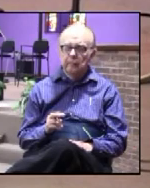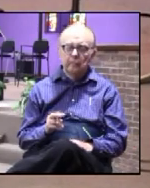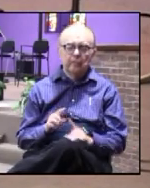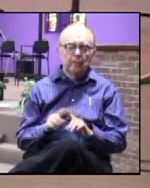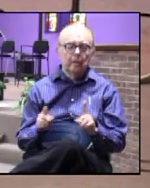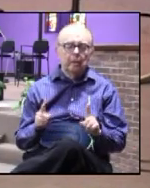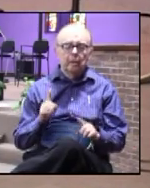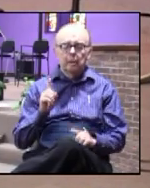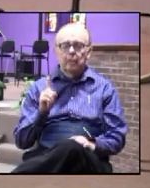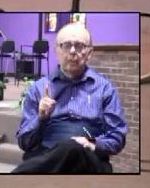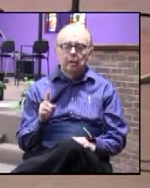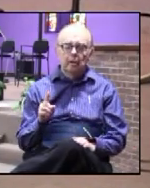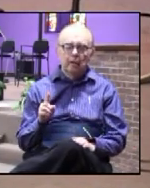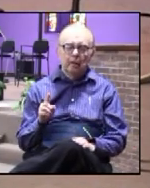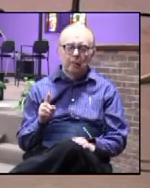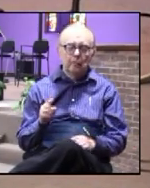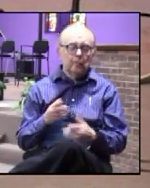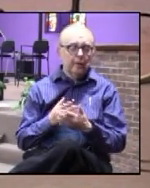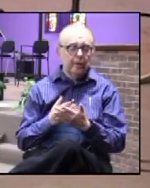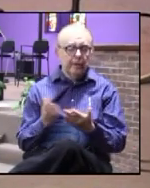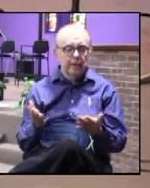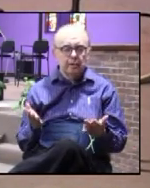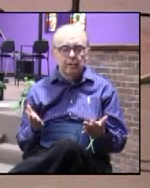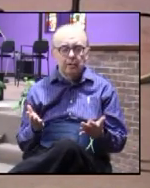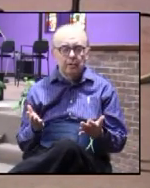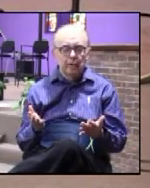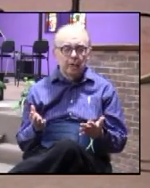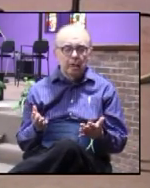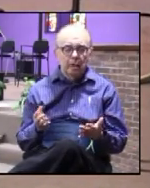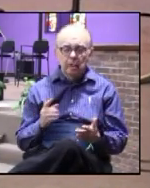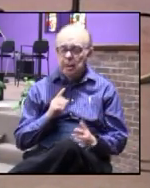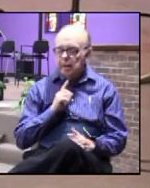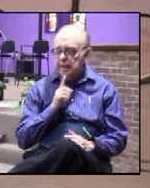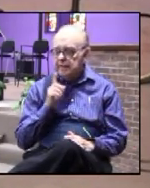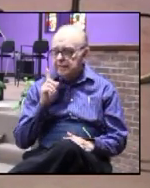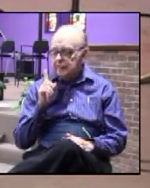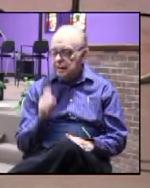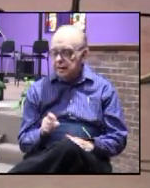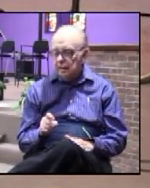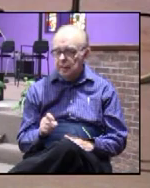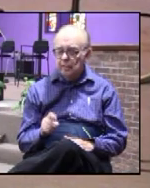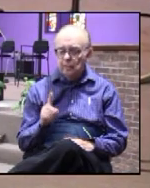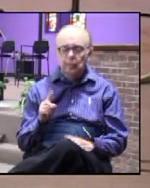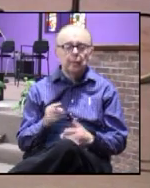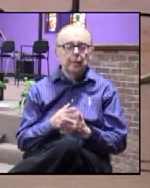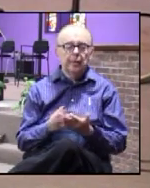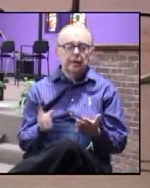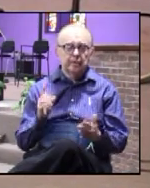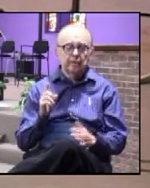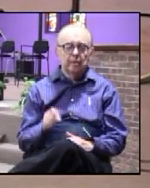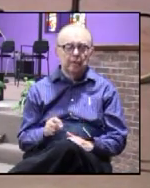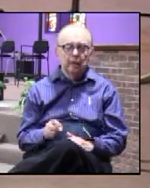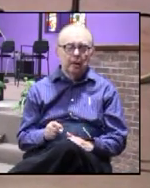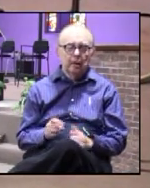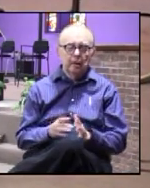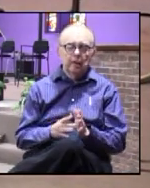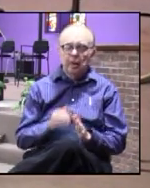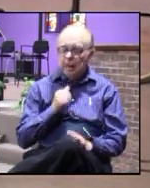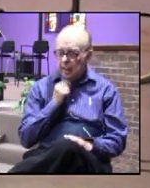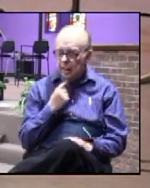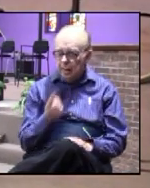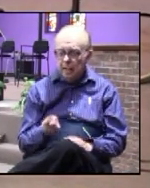But one thing is necessary. One thing. He didn't say